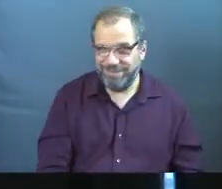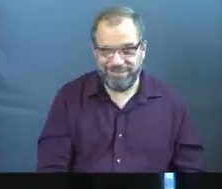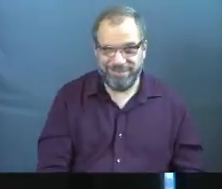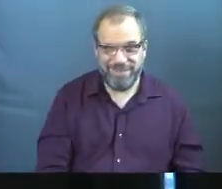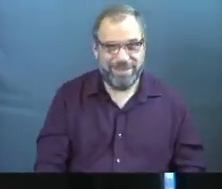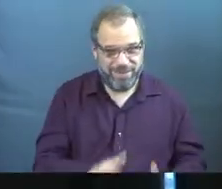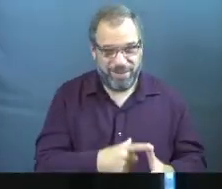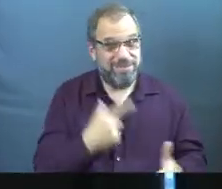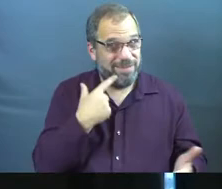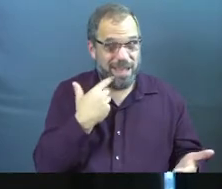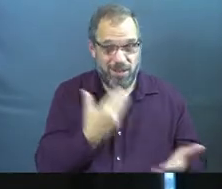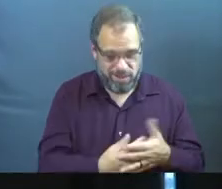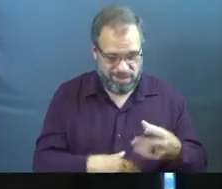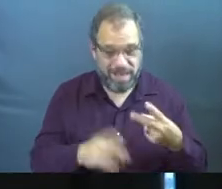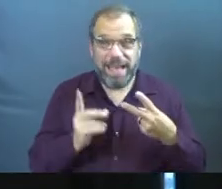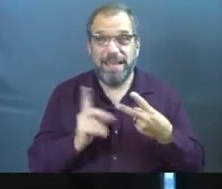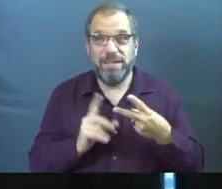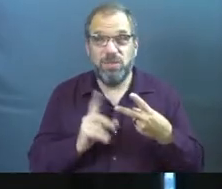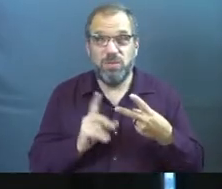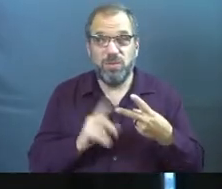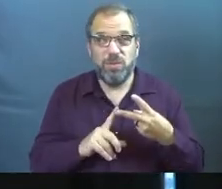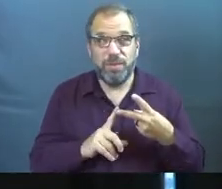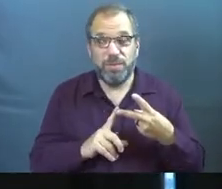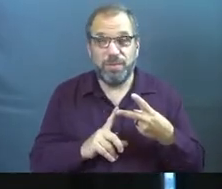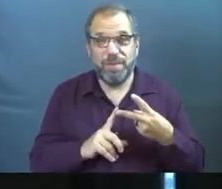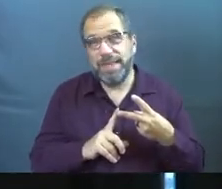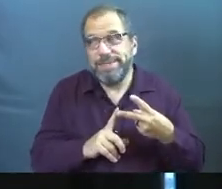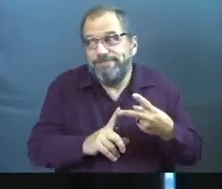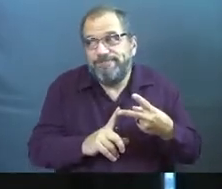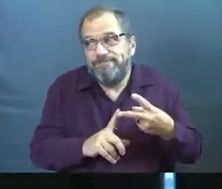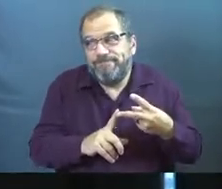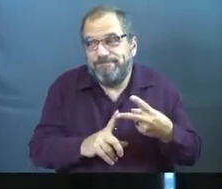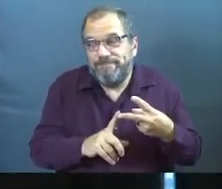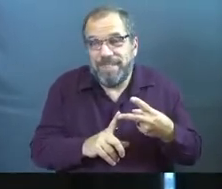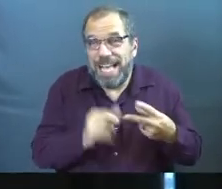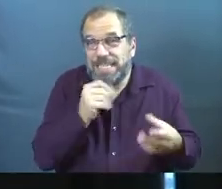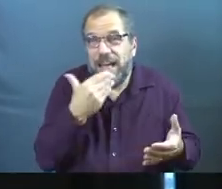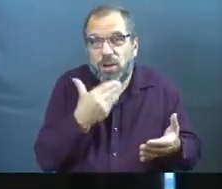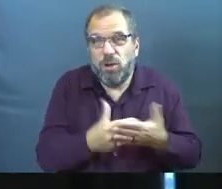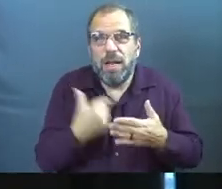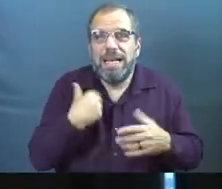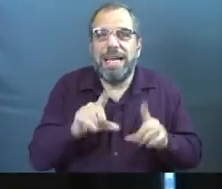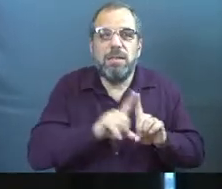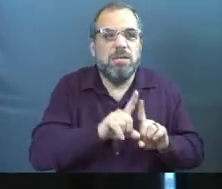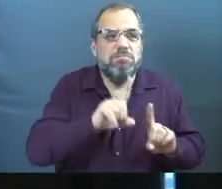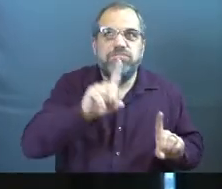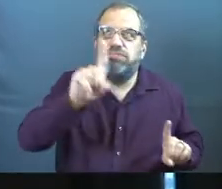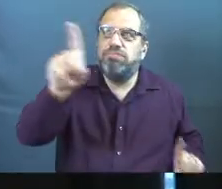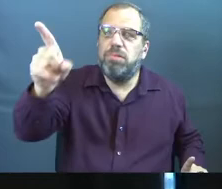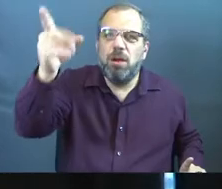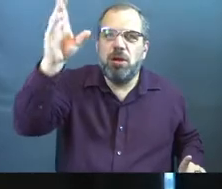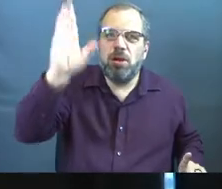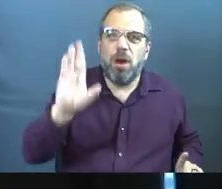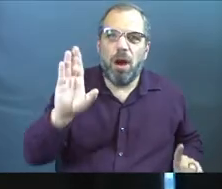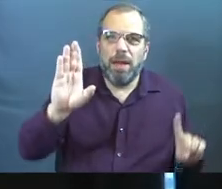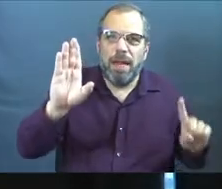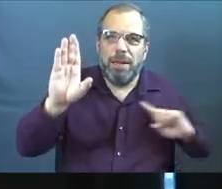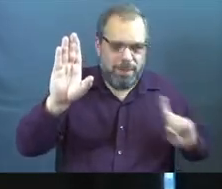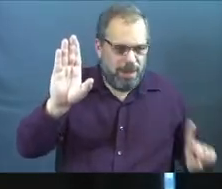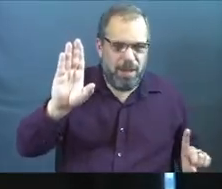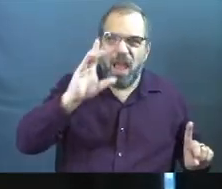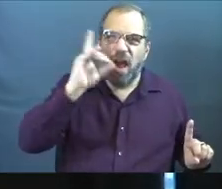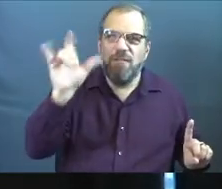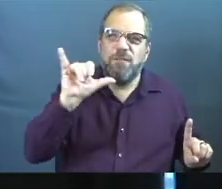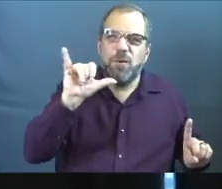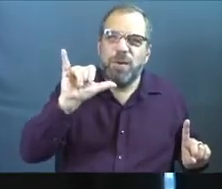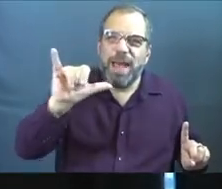That's first. Amen. And two, it's not good because we're separated from God forever. We're away